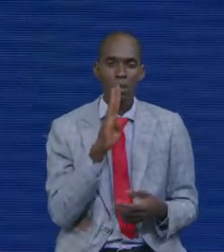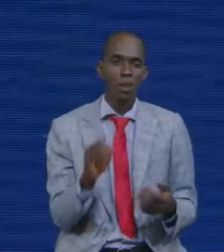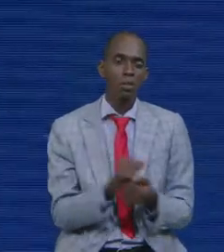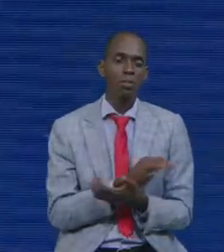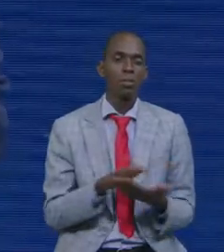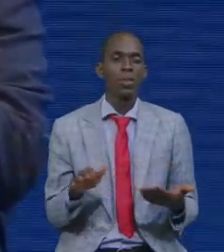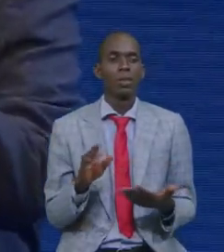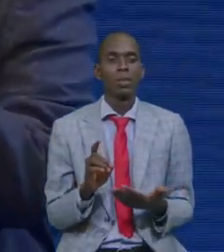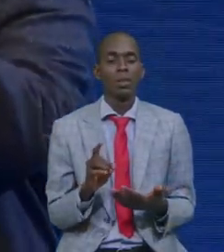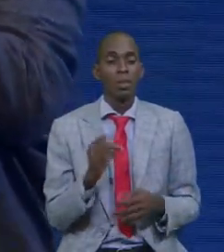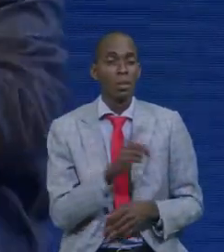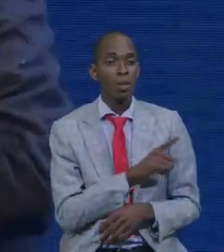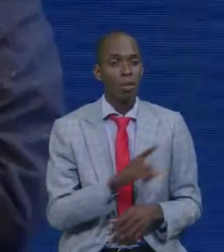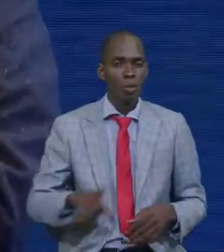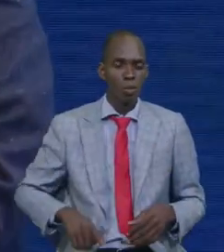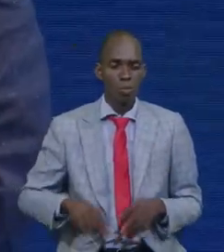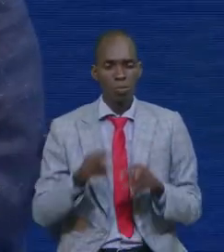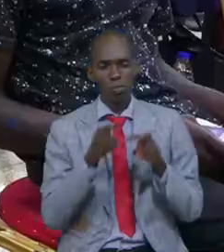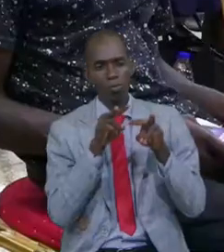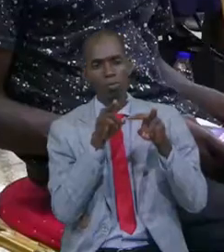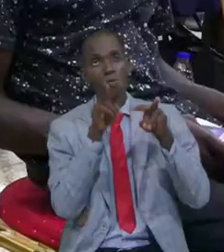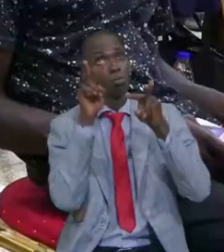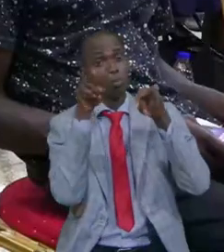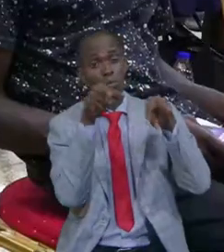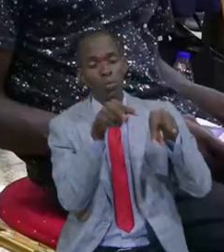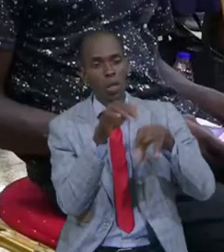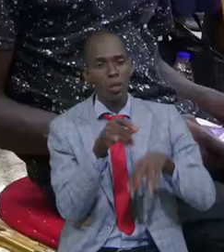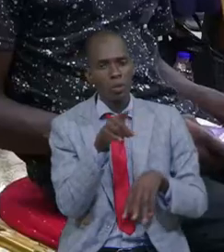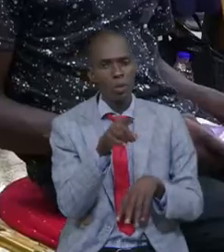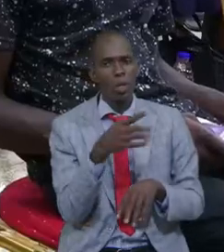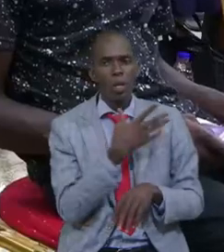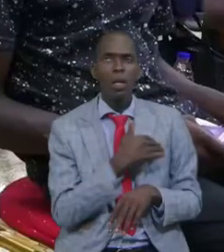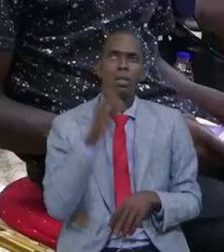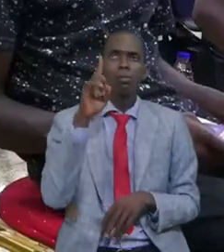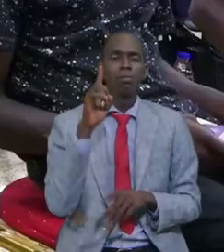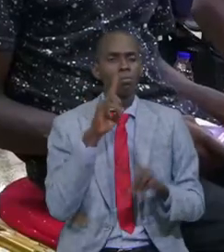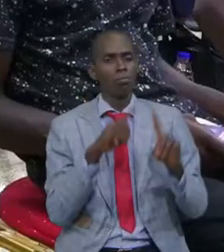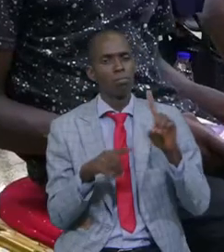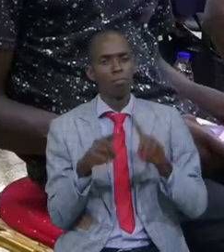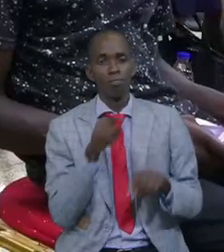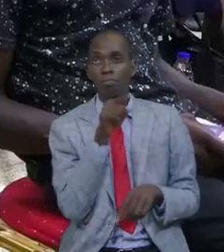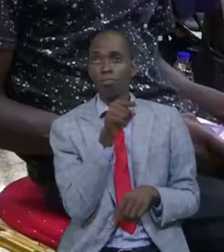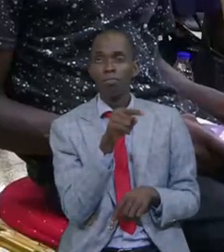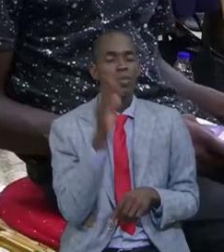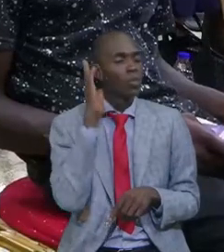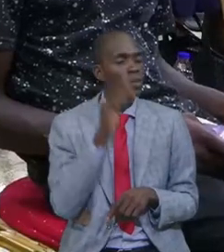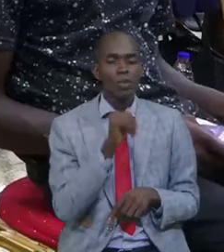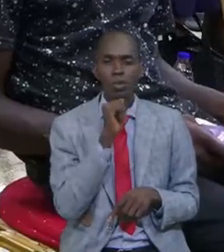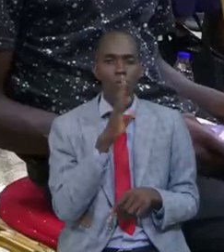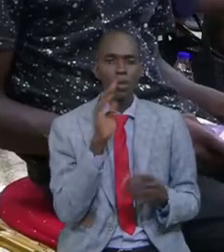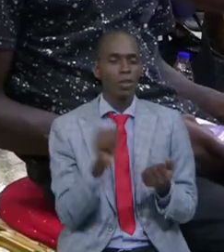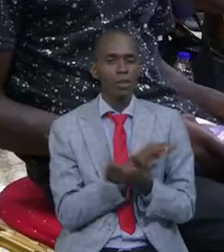should not perish. The Lord looked at you and he said, this one should not